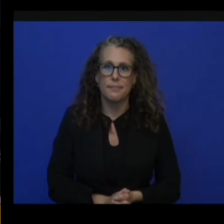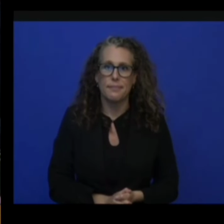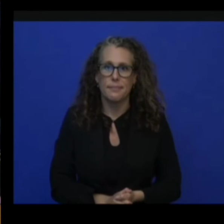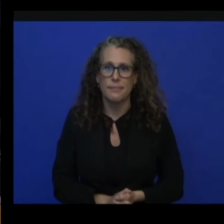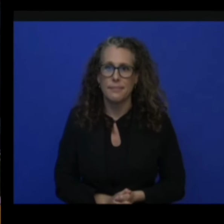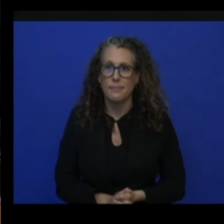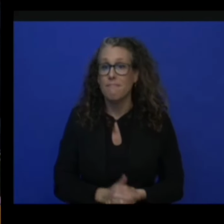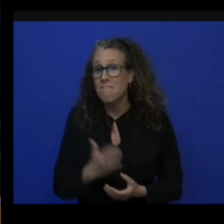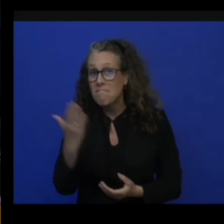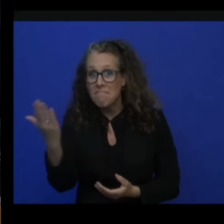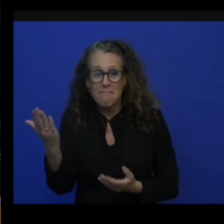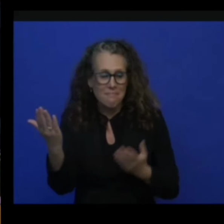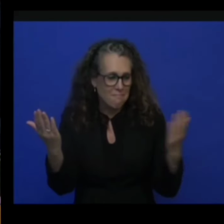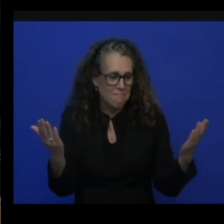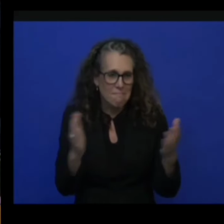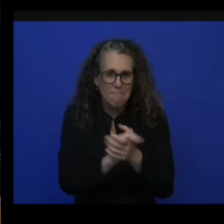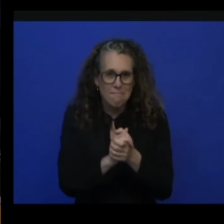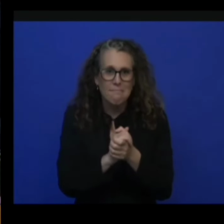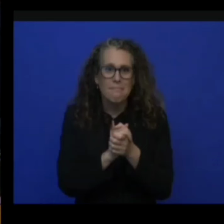as we close,